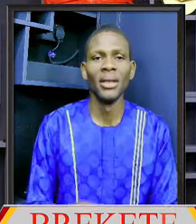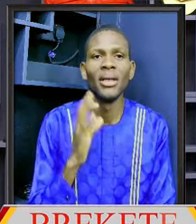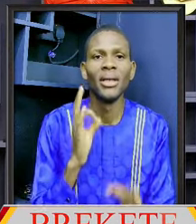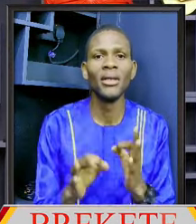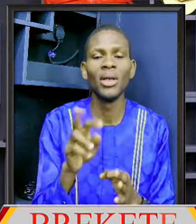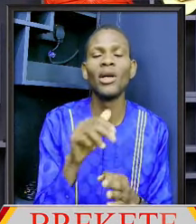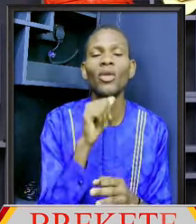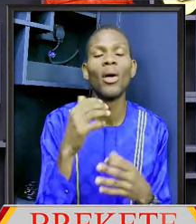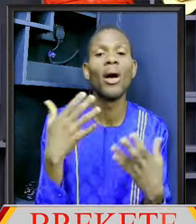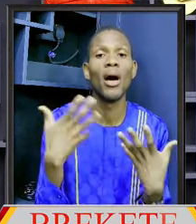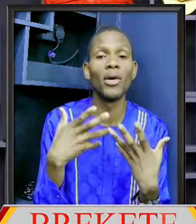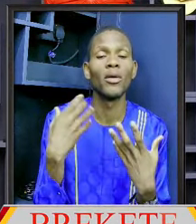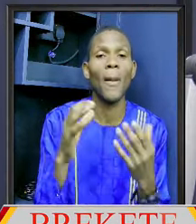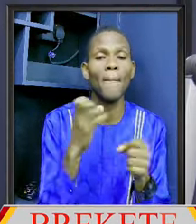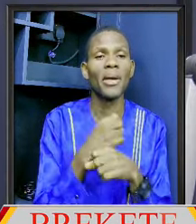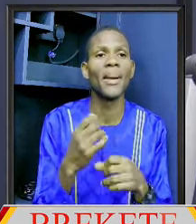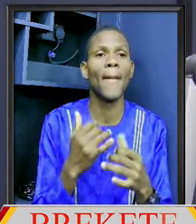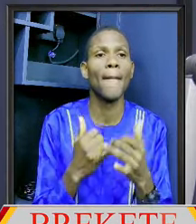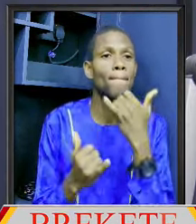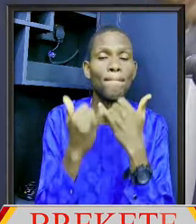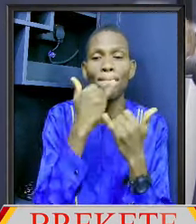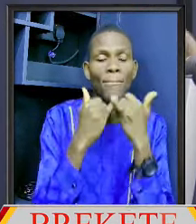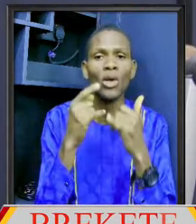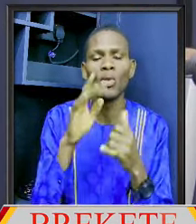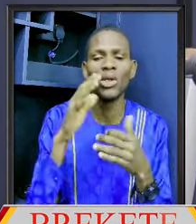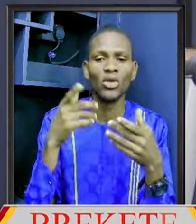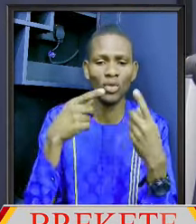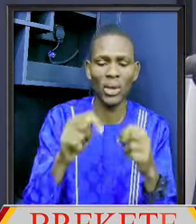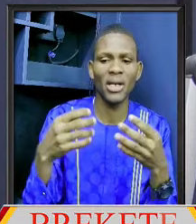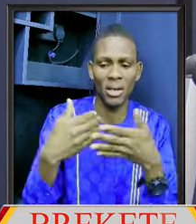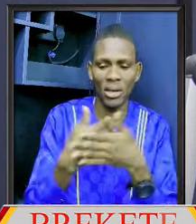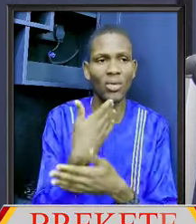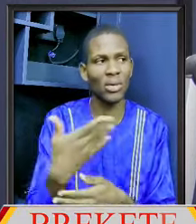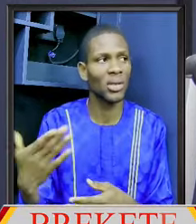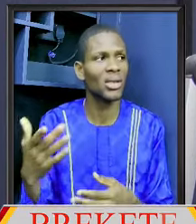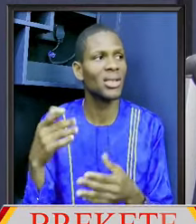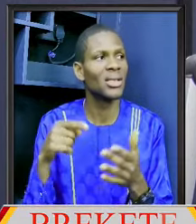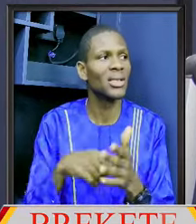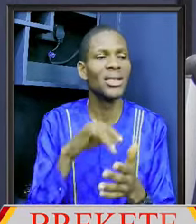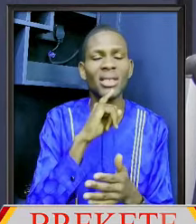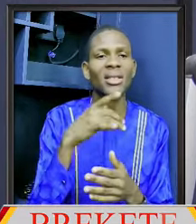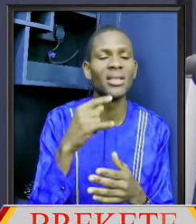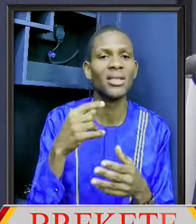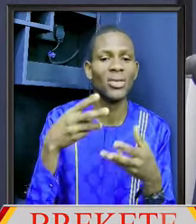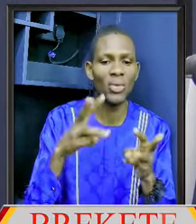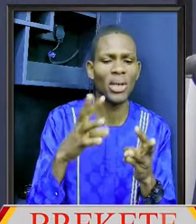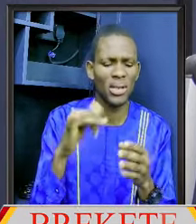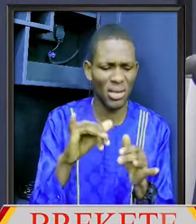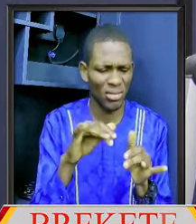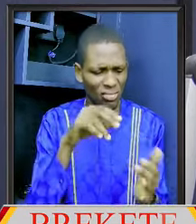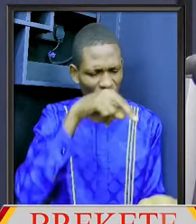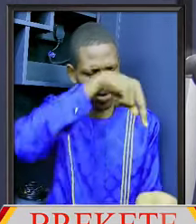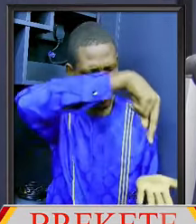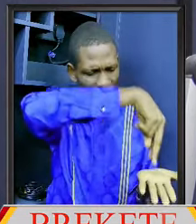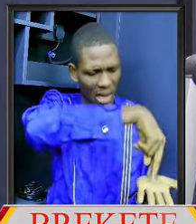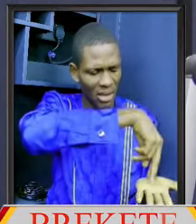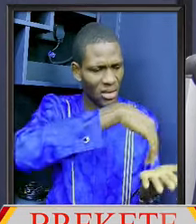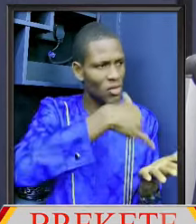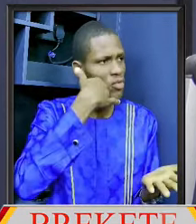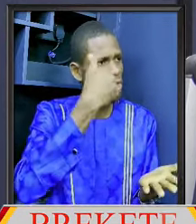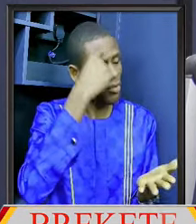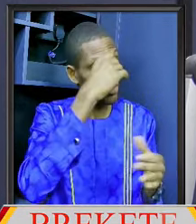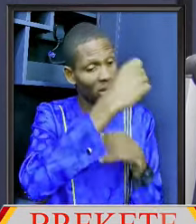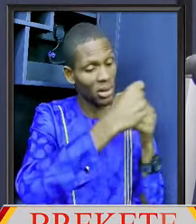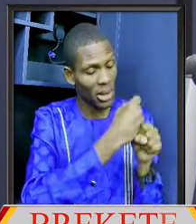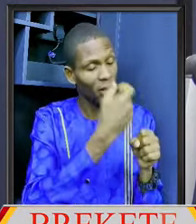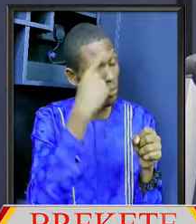If you are not afraid of making mistakes, you will try new things. This is the way they usually stand this phone. For years,